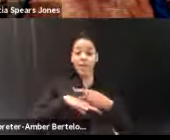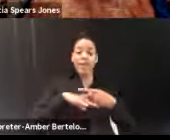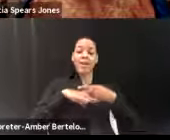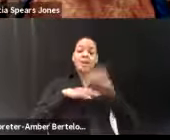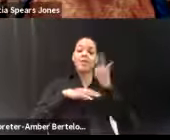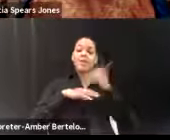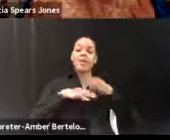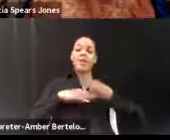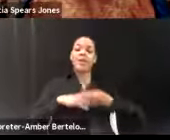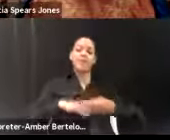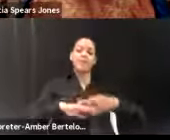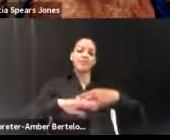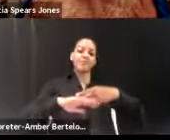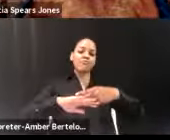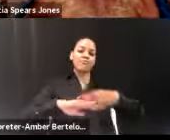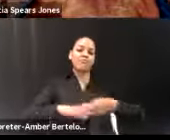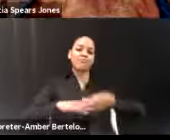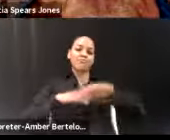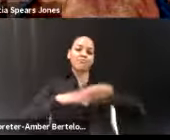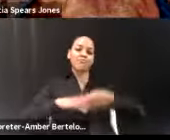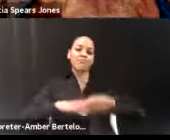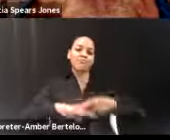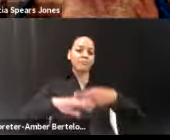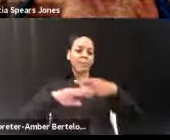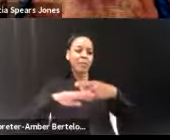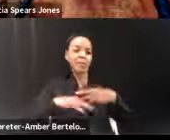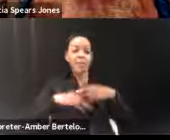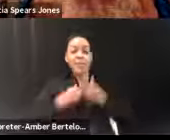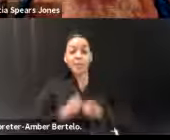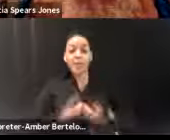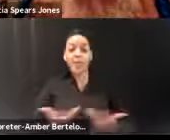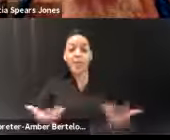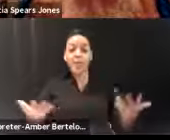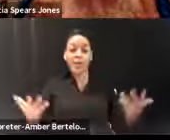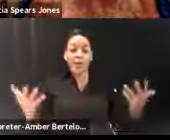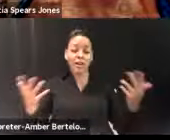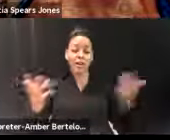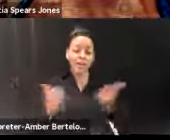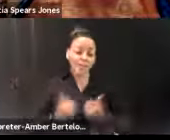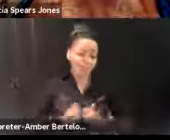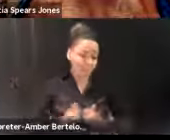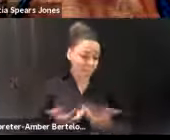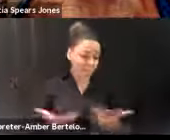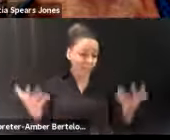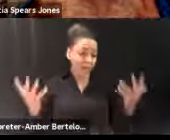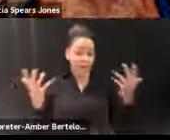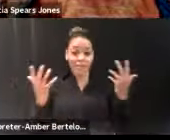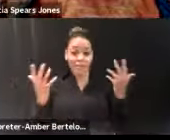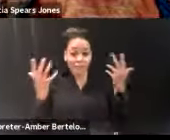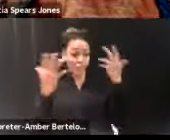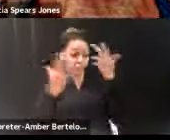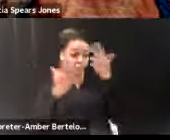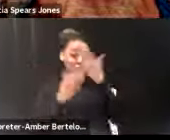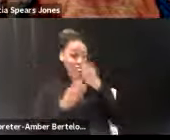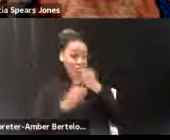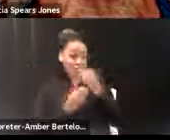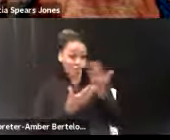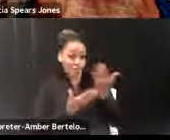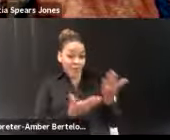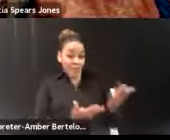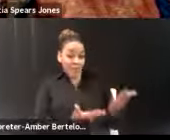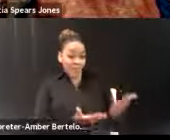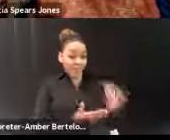heat exhausted. Thus the making of a hammock, a thing of beauty, backlit by the